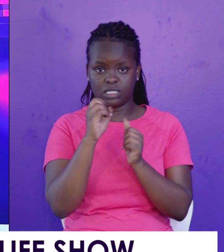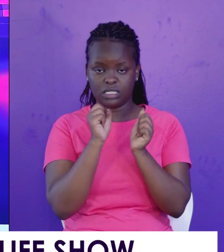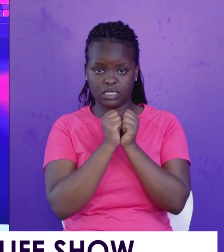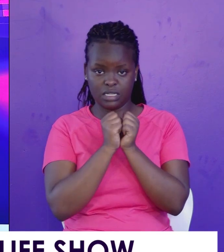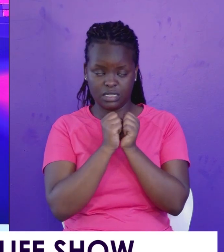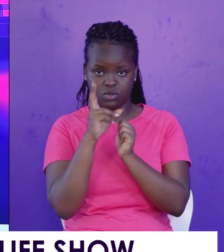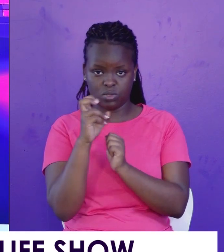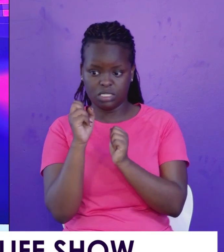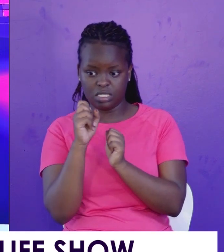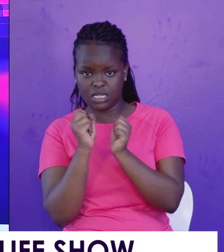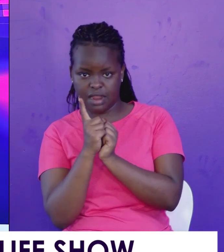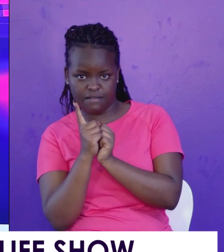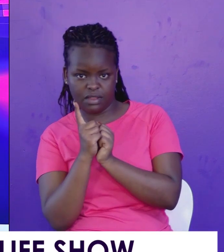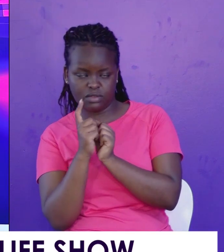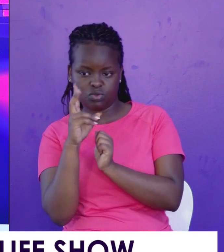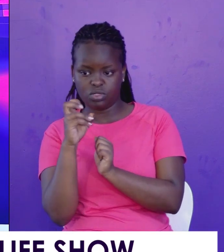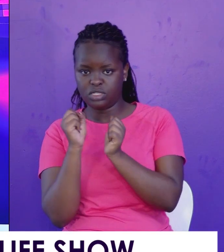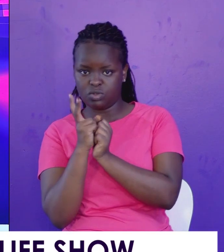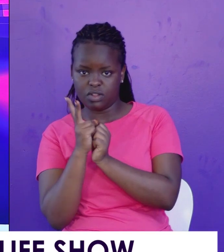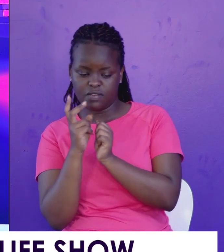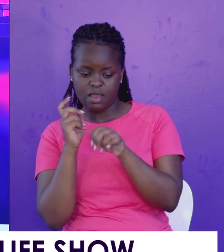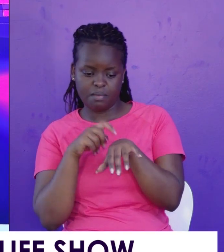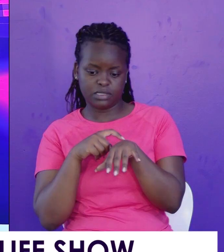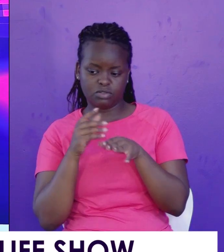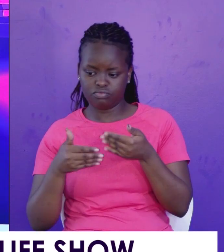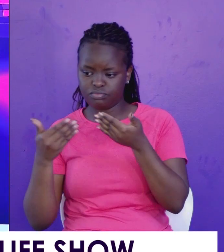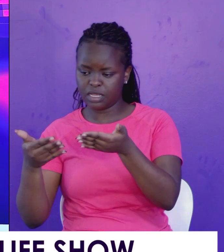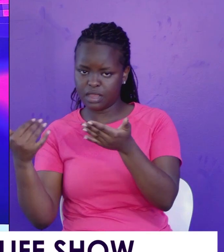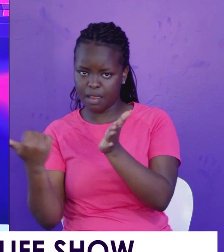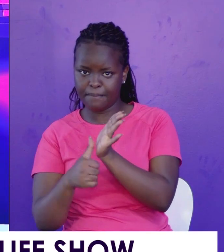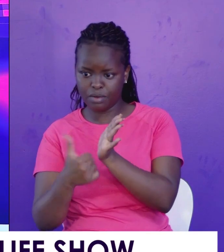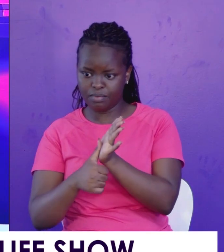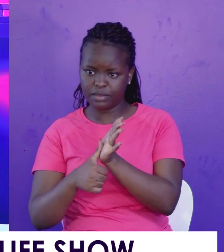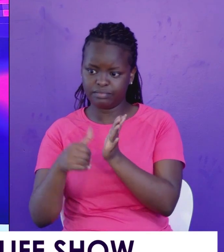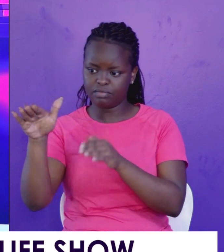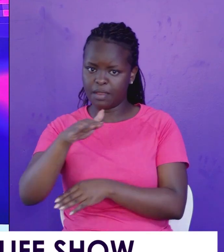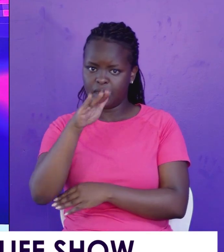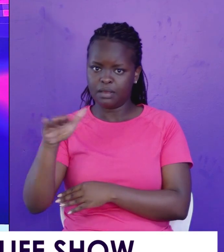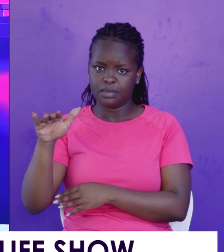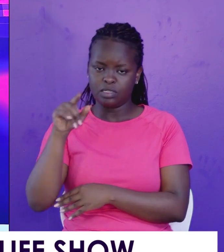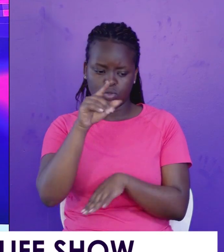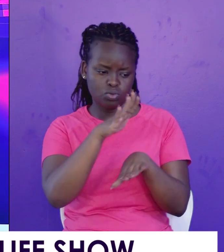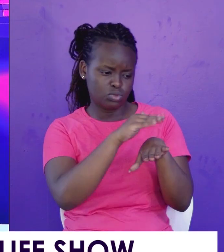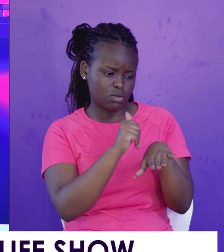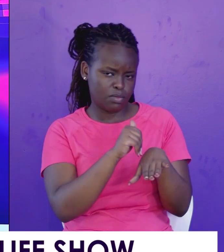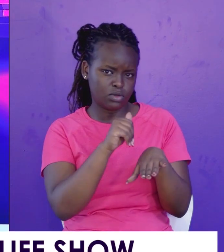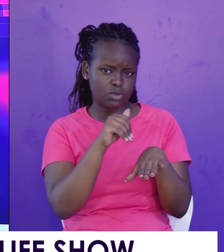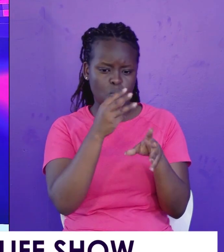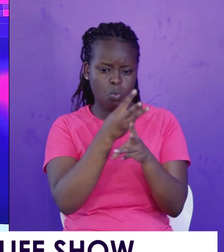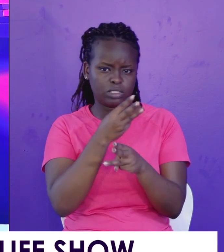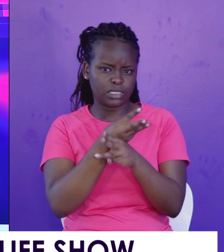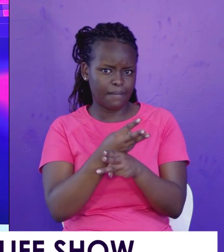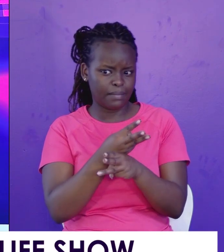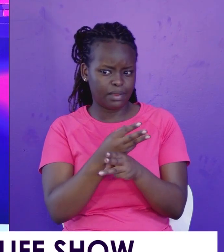2012. Somebody bringing a problem in parliament that you were summoned through the WhatsApp. These days, that is the